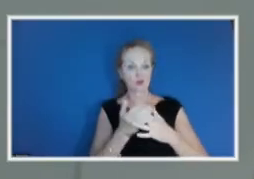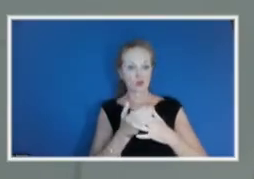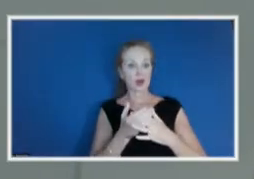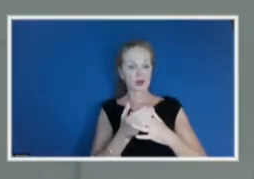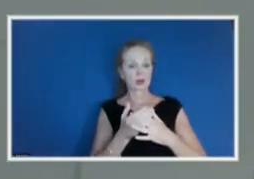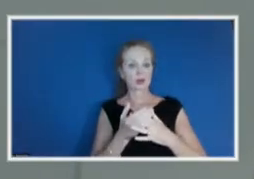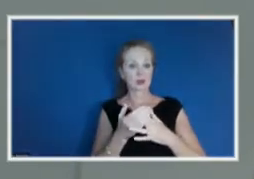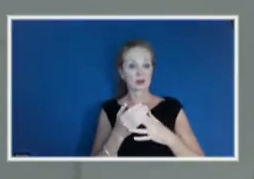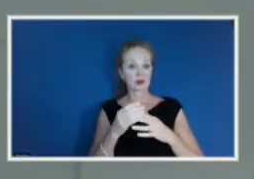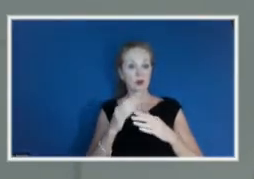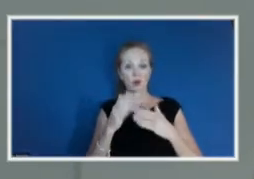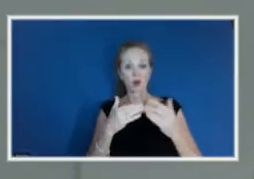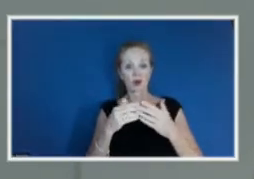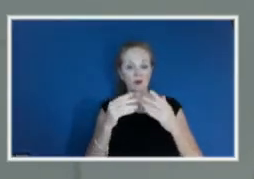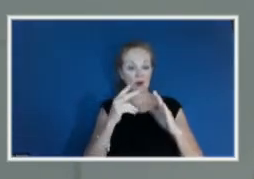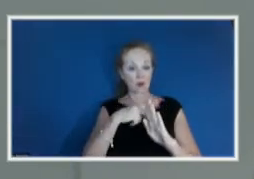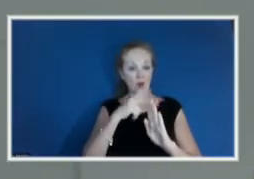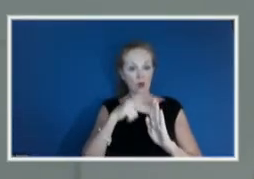whatever programming is on